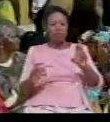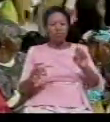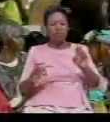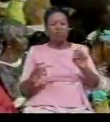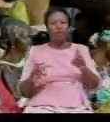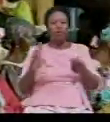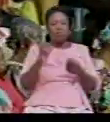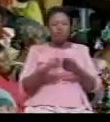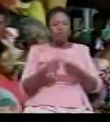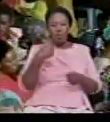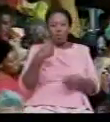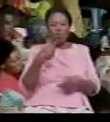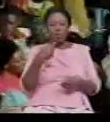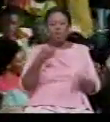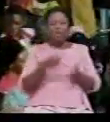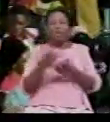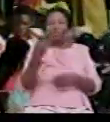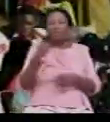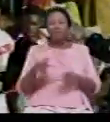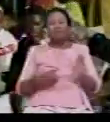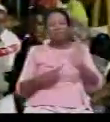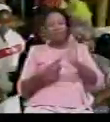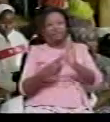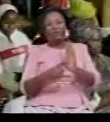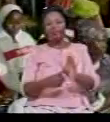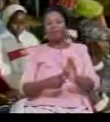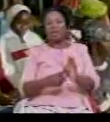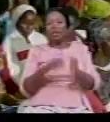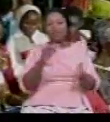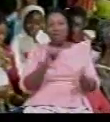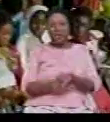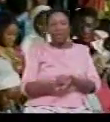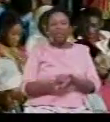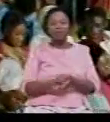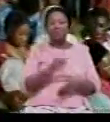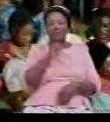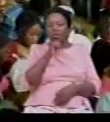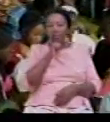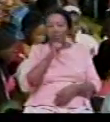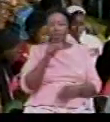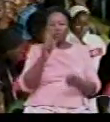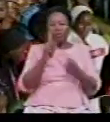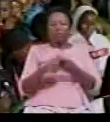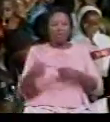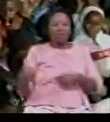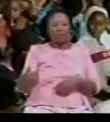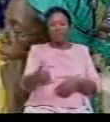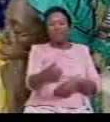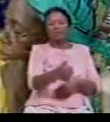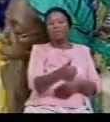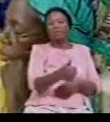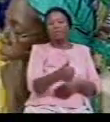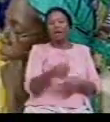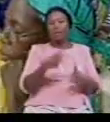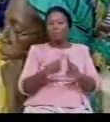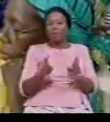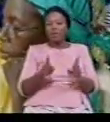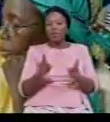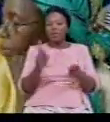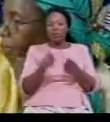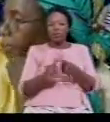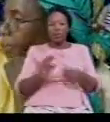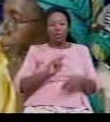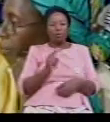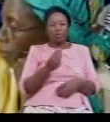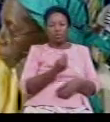unto whom it was revealed that not unto themselves, but unto